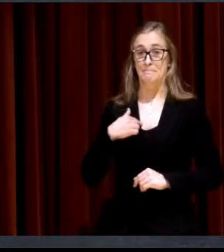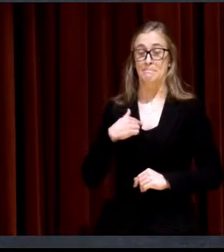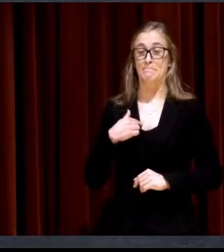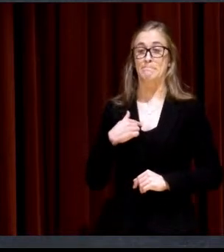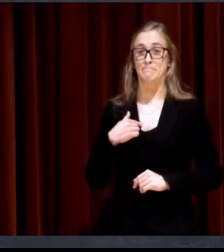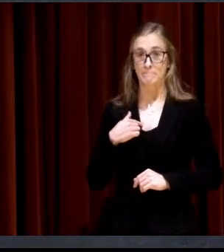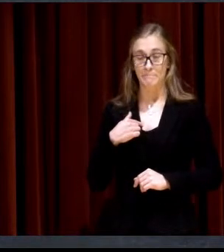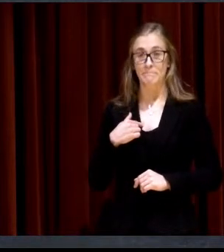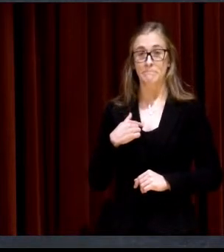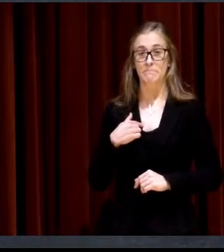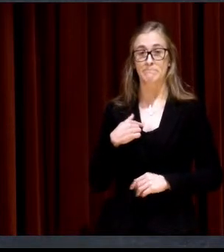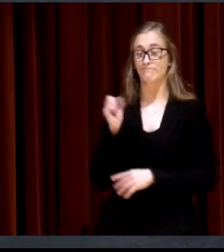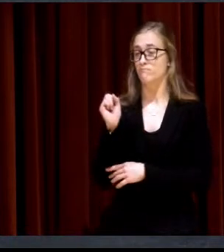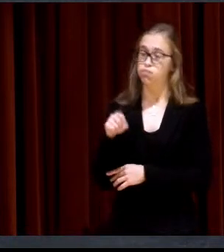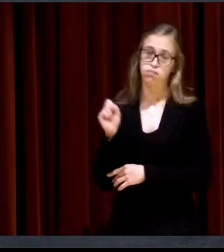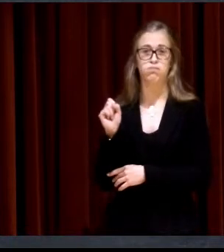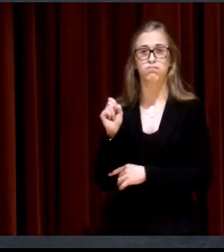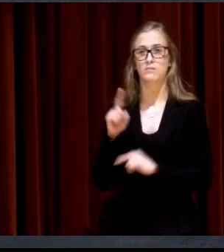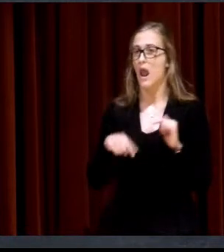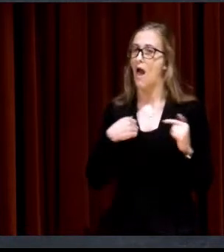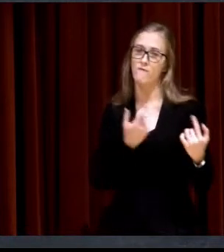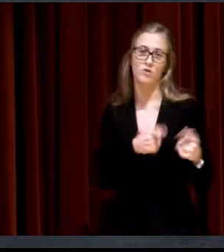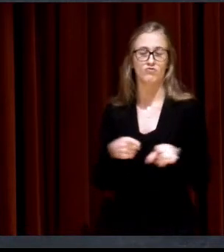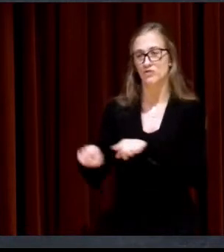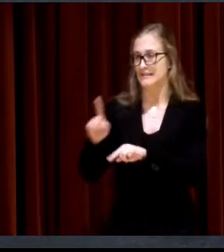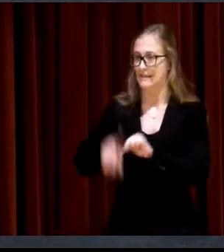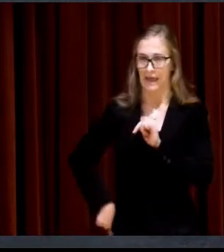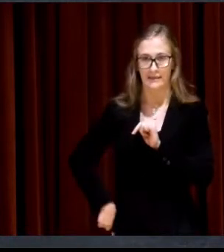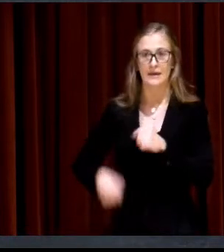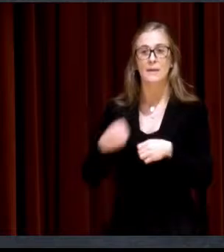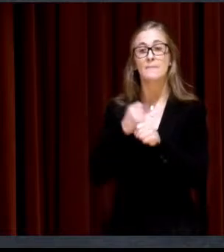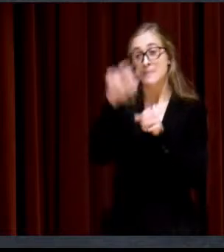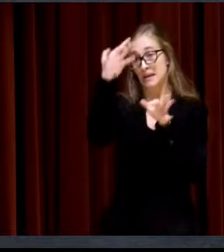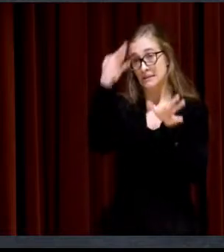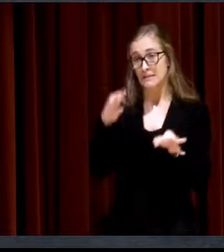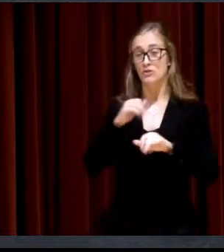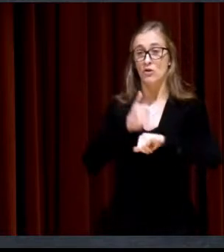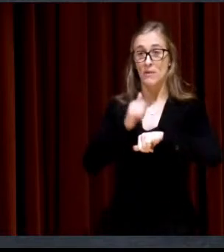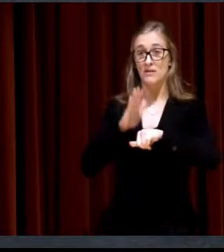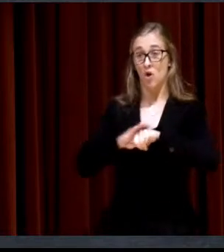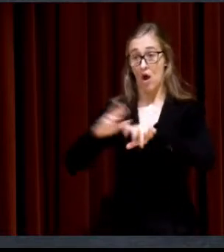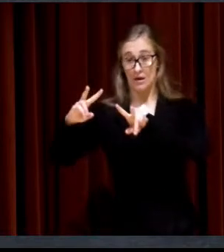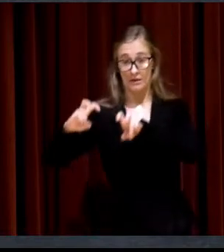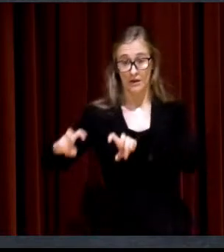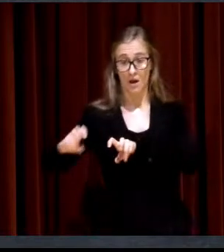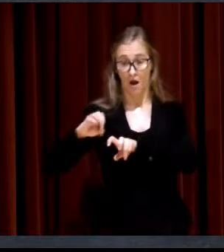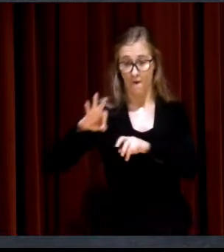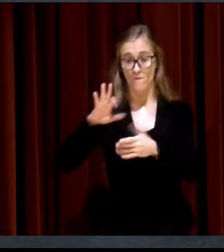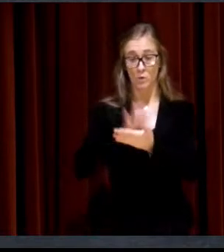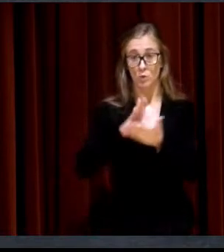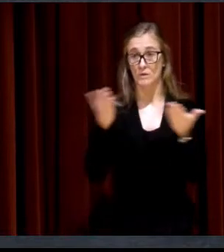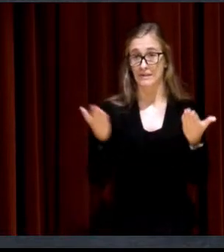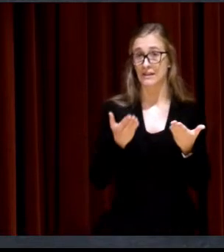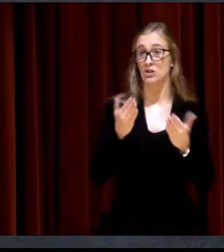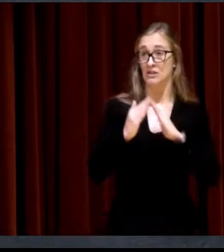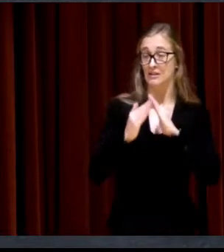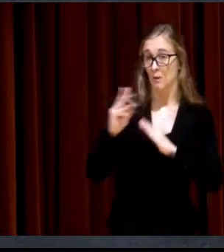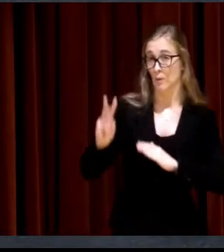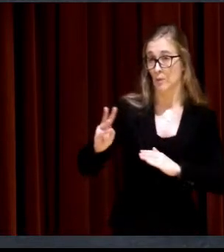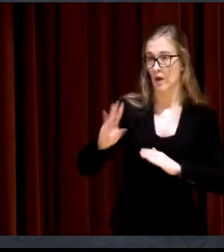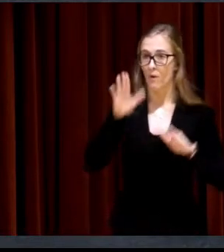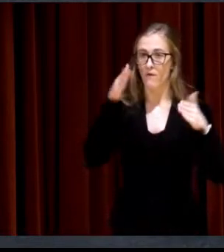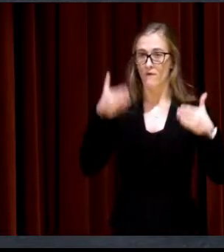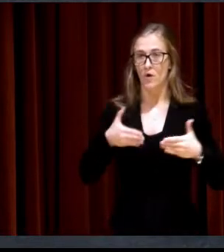going to get a consensus. And so we made a decision based on Dr. Bunding's assessment of the schools in the city that we would focus on